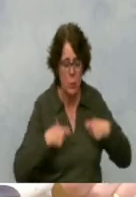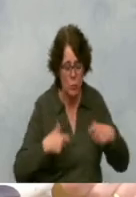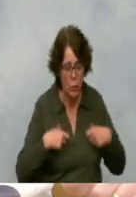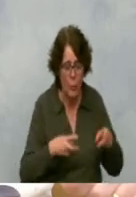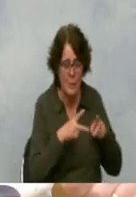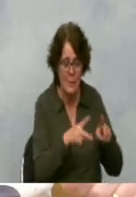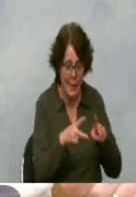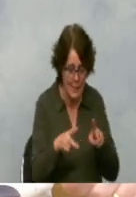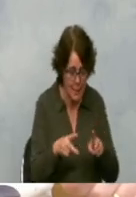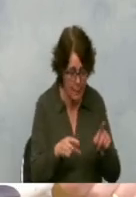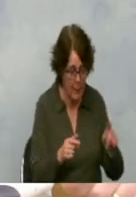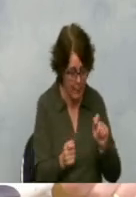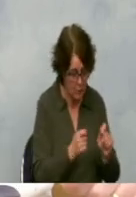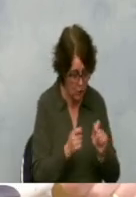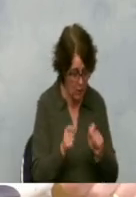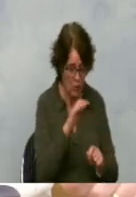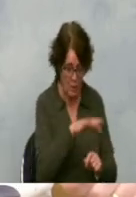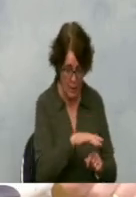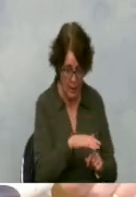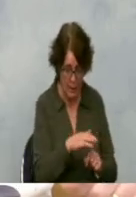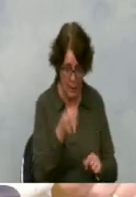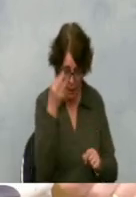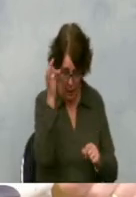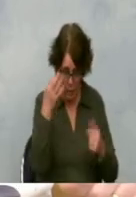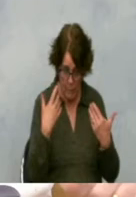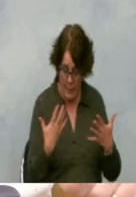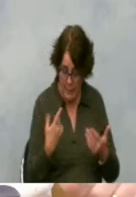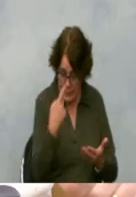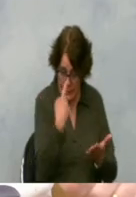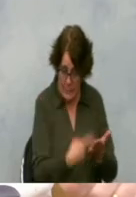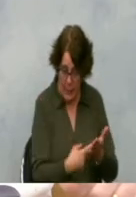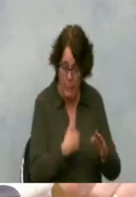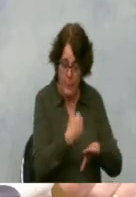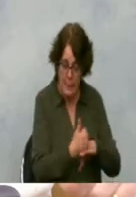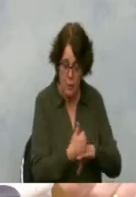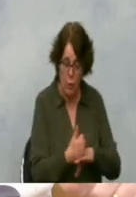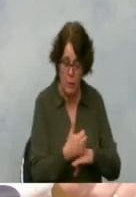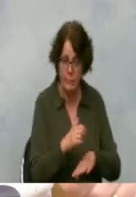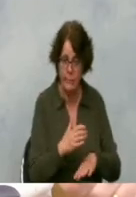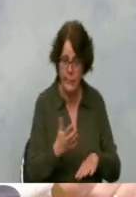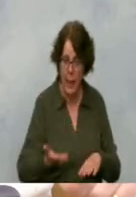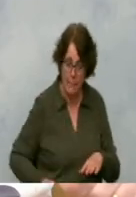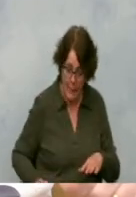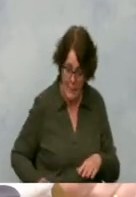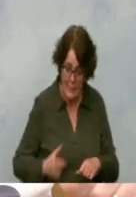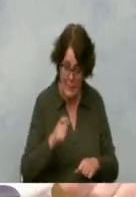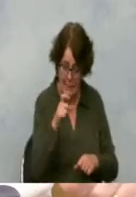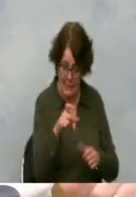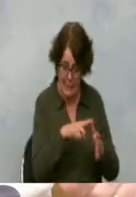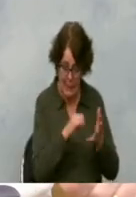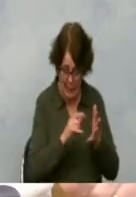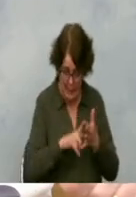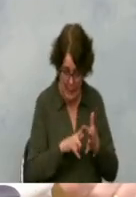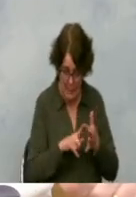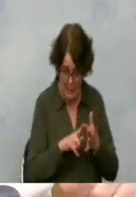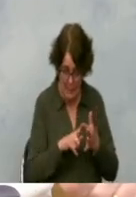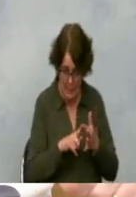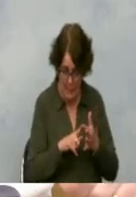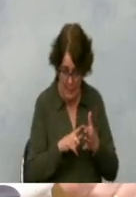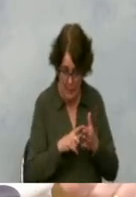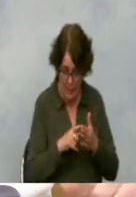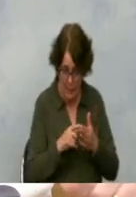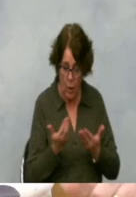there. Then the council is taking decisions, you know, based in a business case, based on revenue savings moving